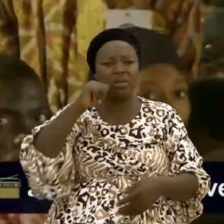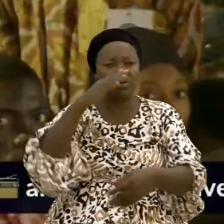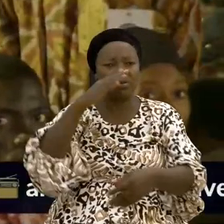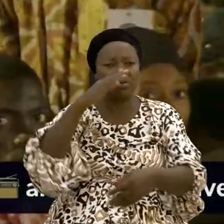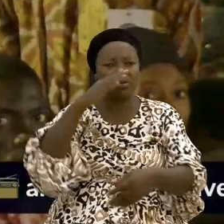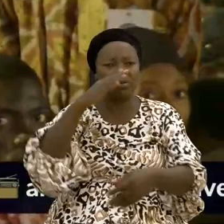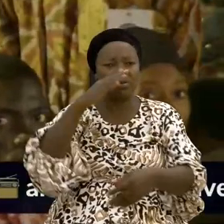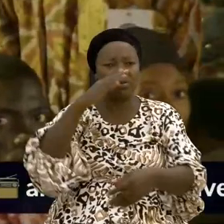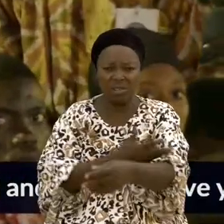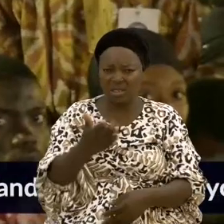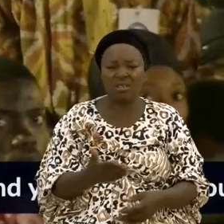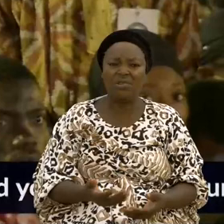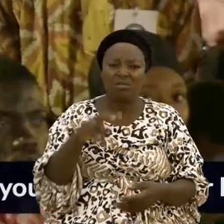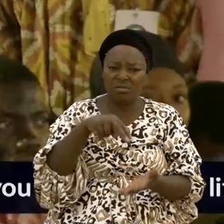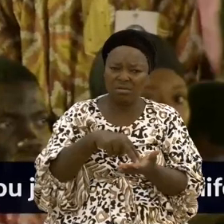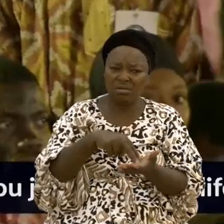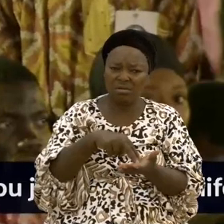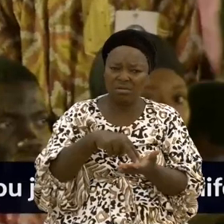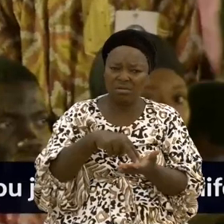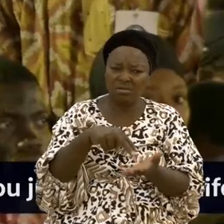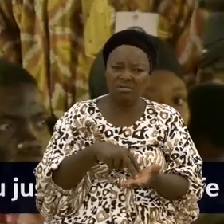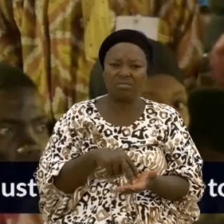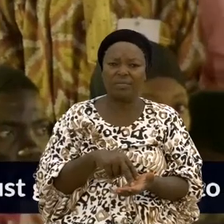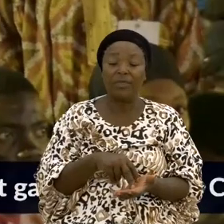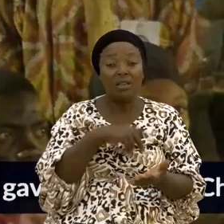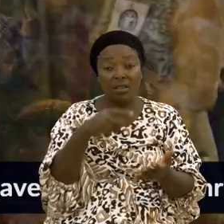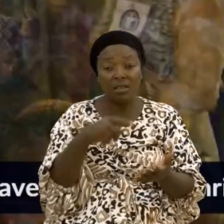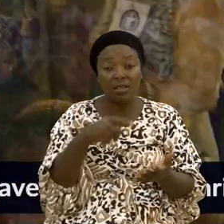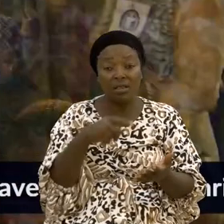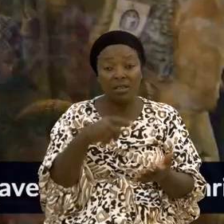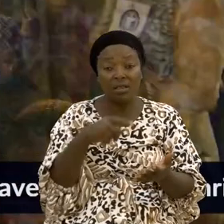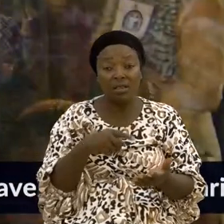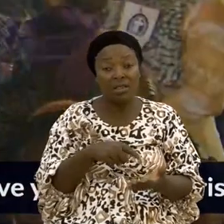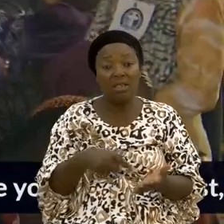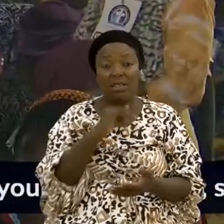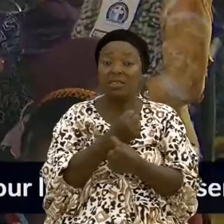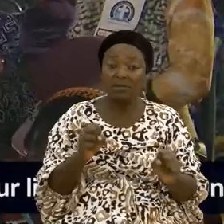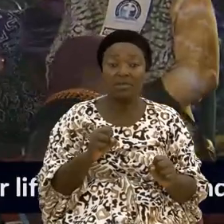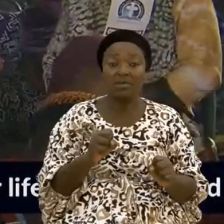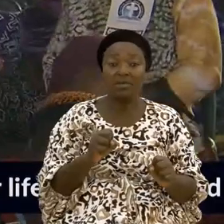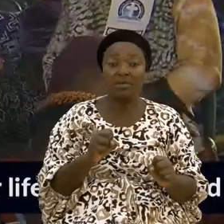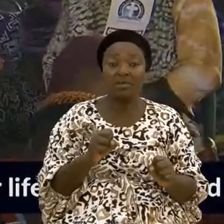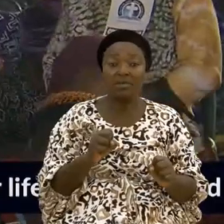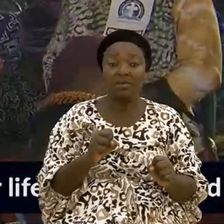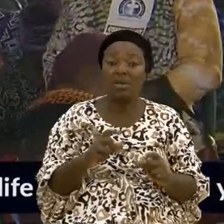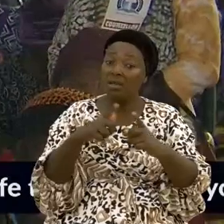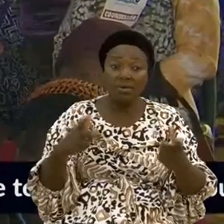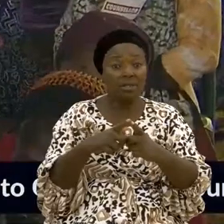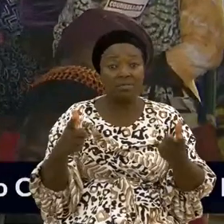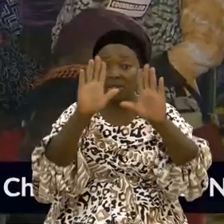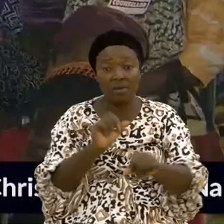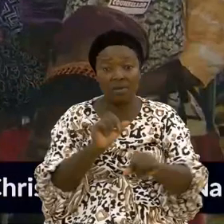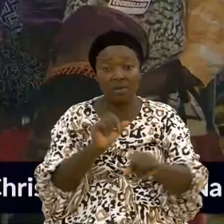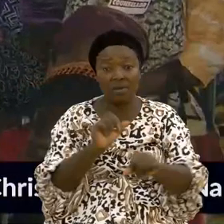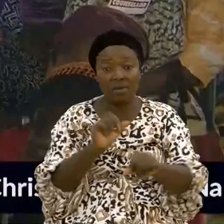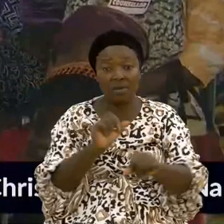daughter there, raise up your hand, stand up. This is salvation. Great, great miracle of